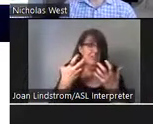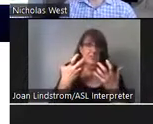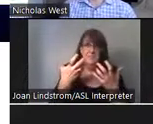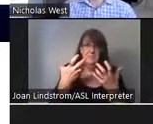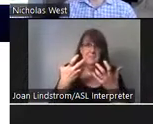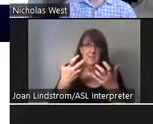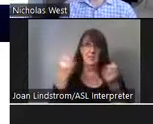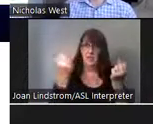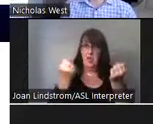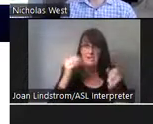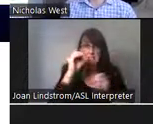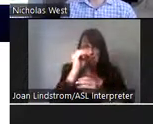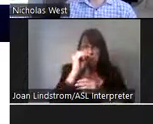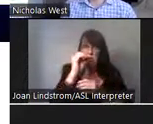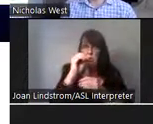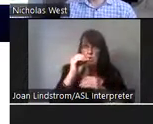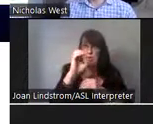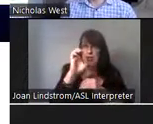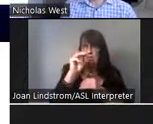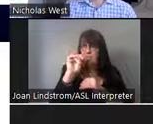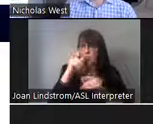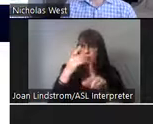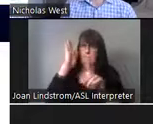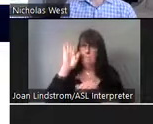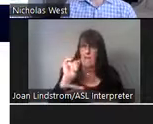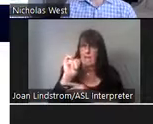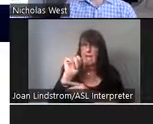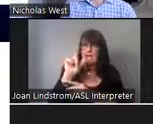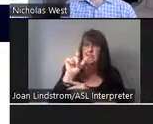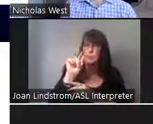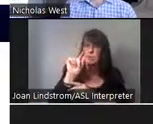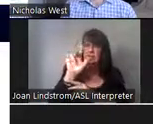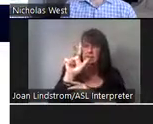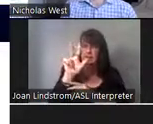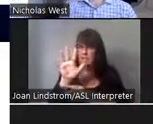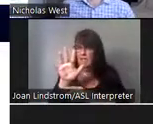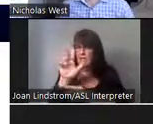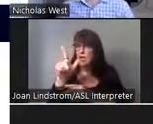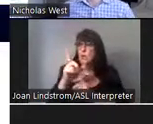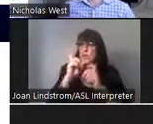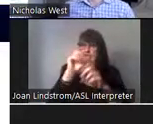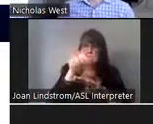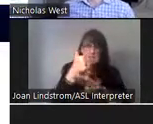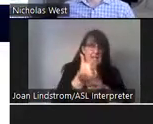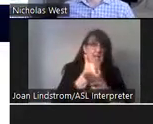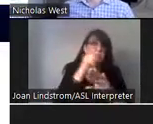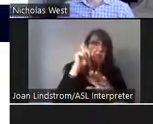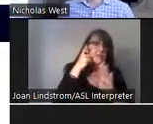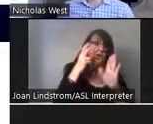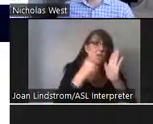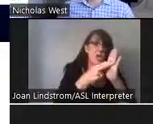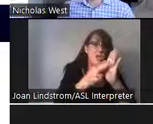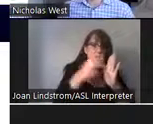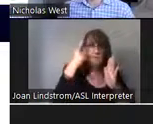We've committed to a zero emission fleet by 2035. We recently established government-wide contracts for electric vehicle